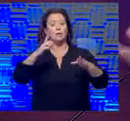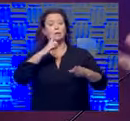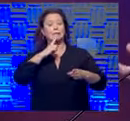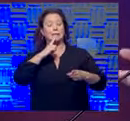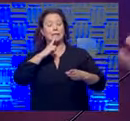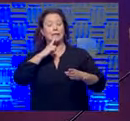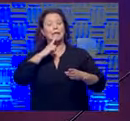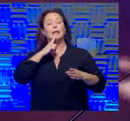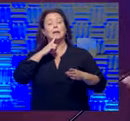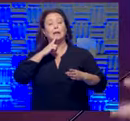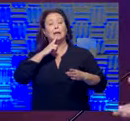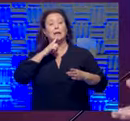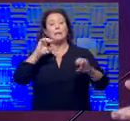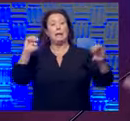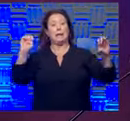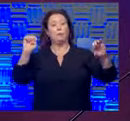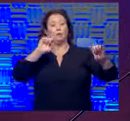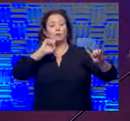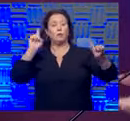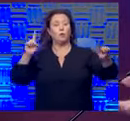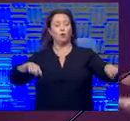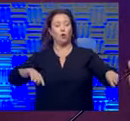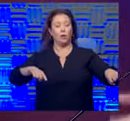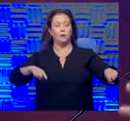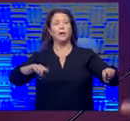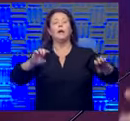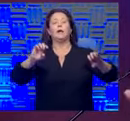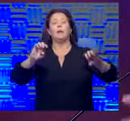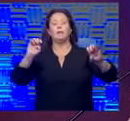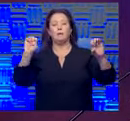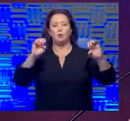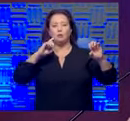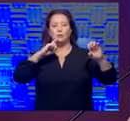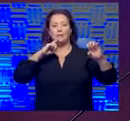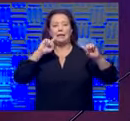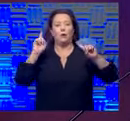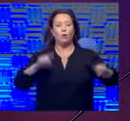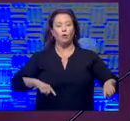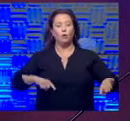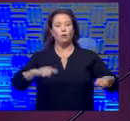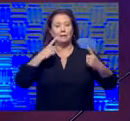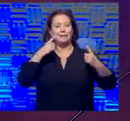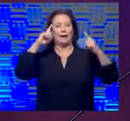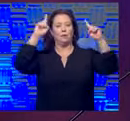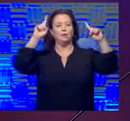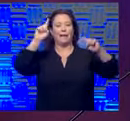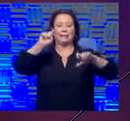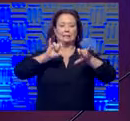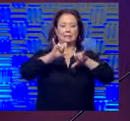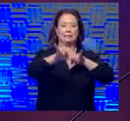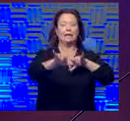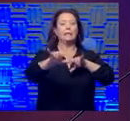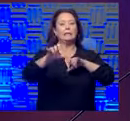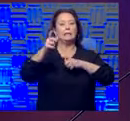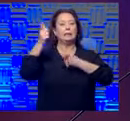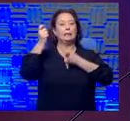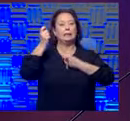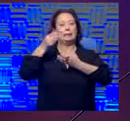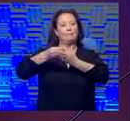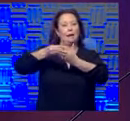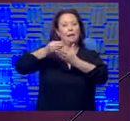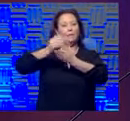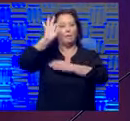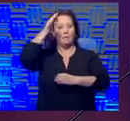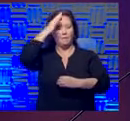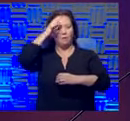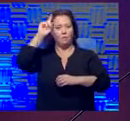the emergency order, the emergency declaration must stay in place in order to get federal funding, in order to have the